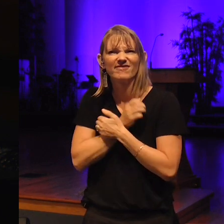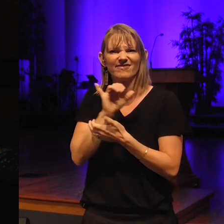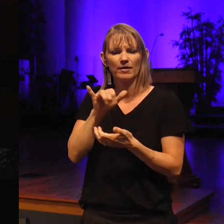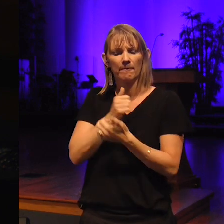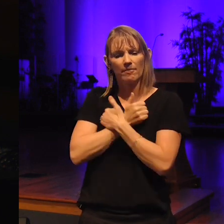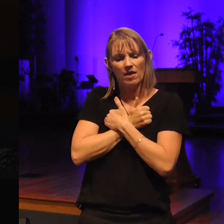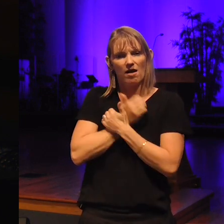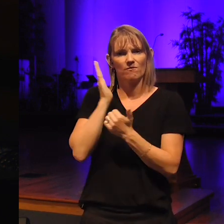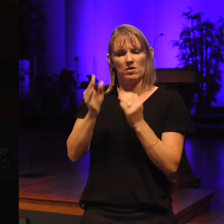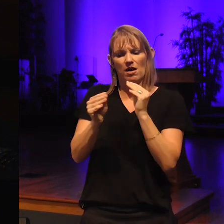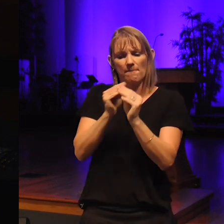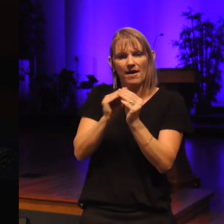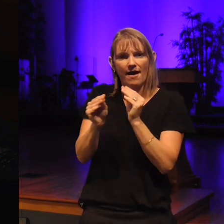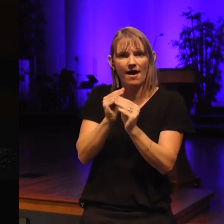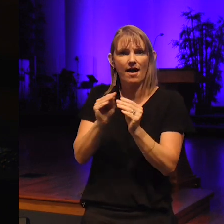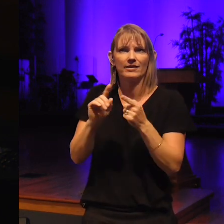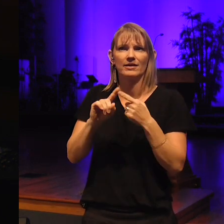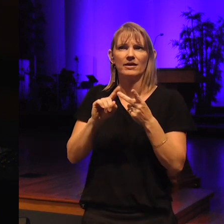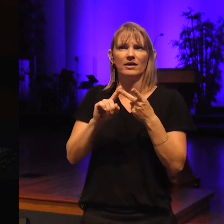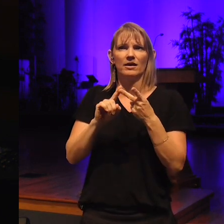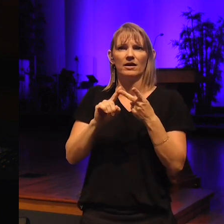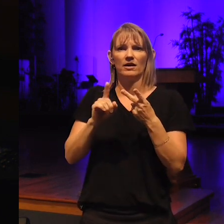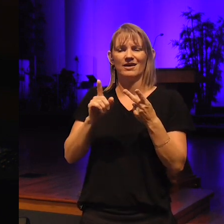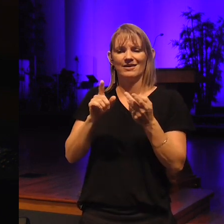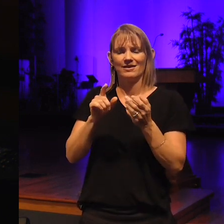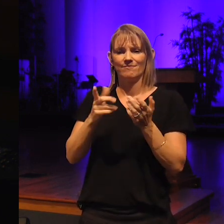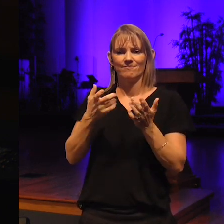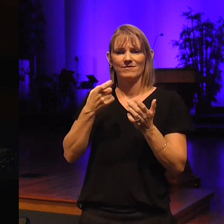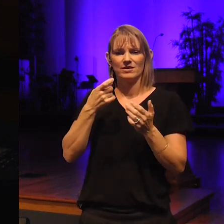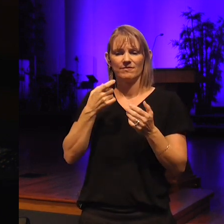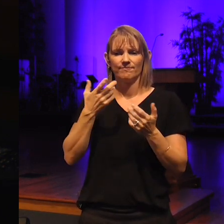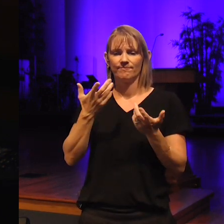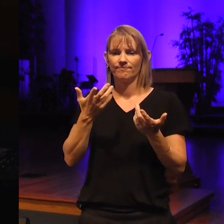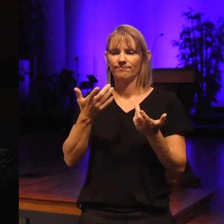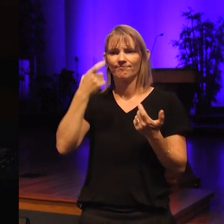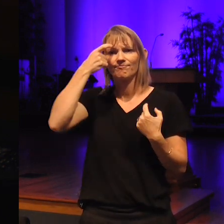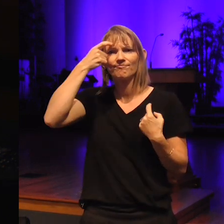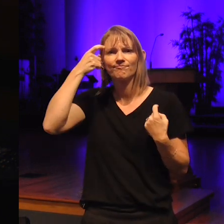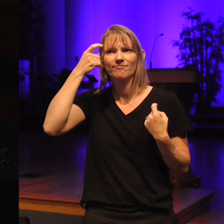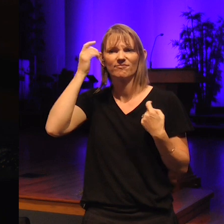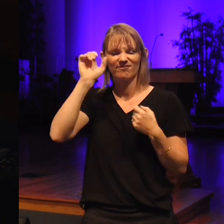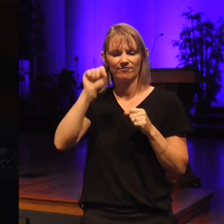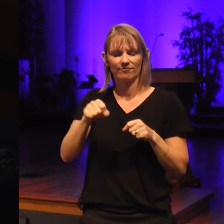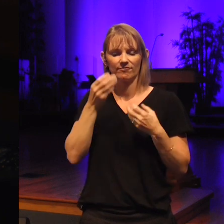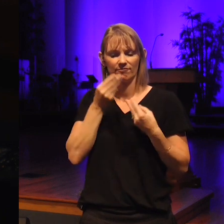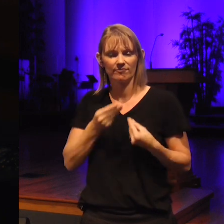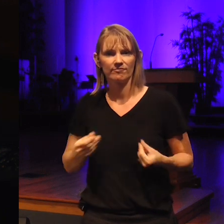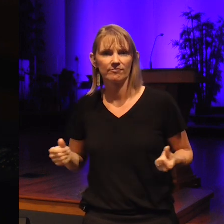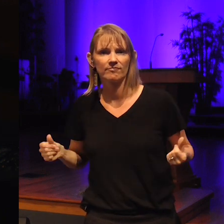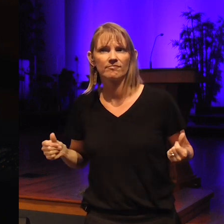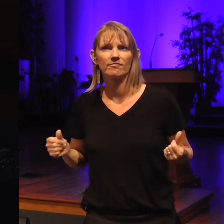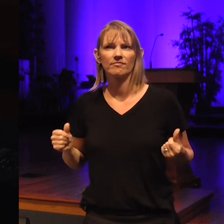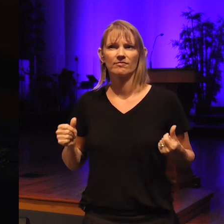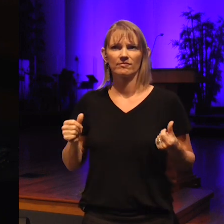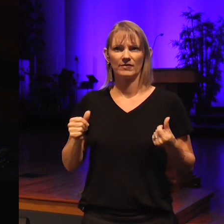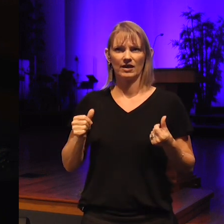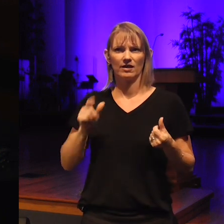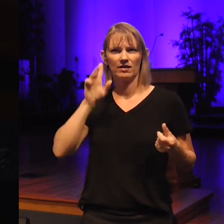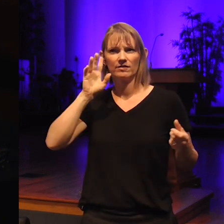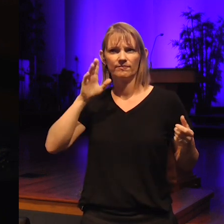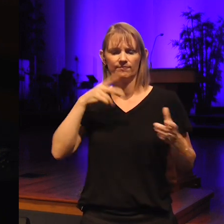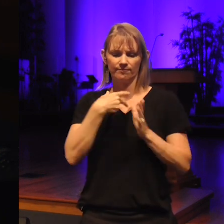mending. It has a way of even dissolving scars. and bringing us into that place of